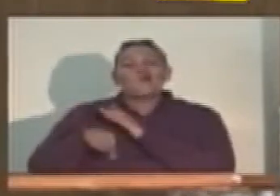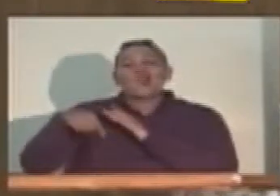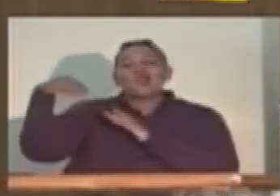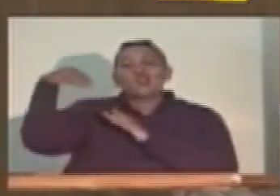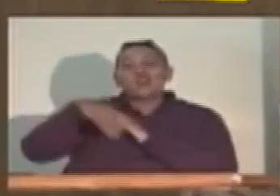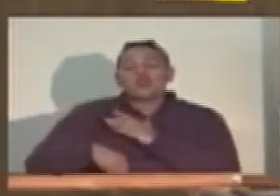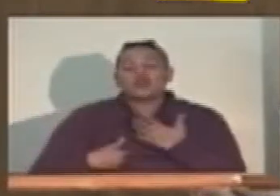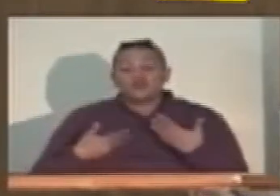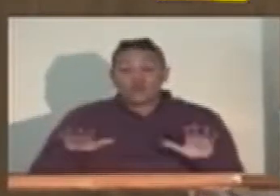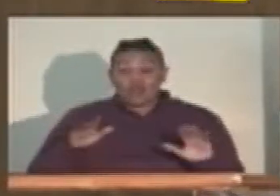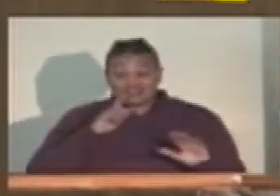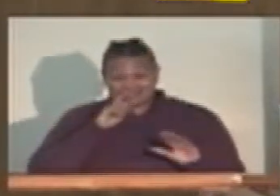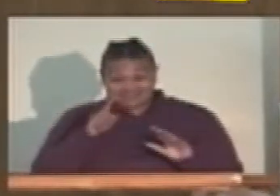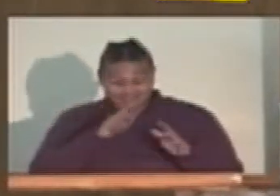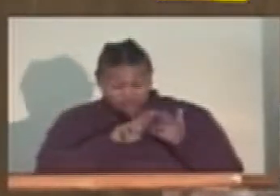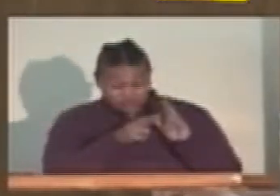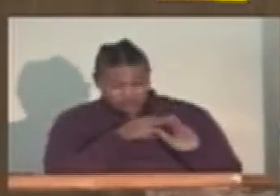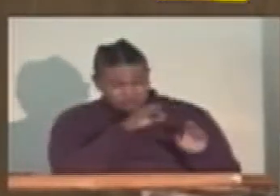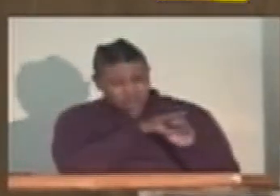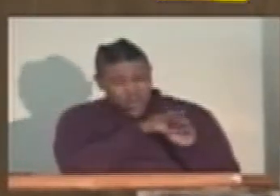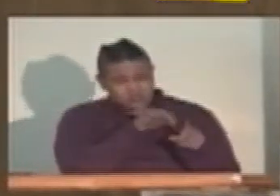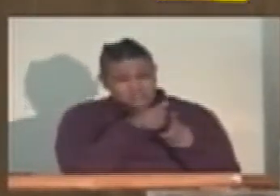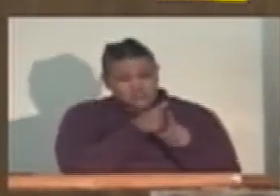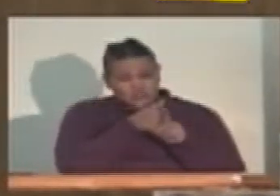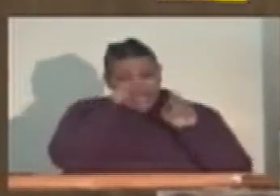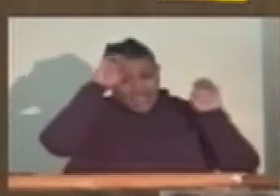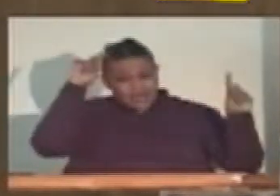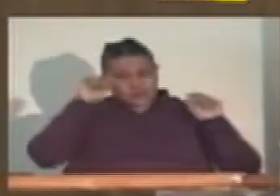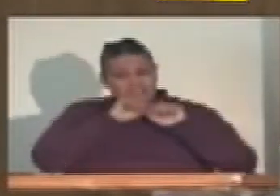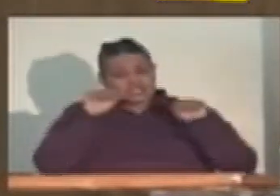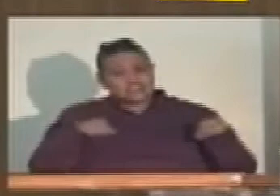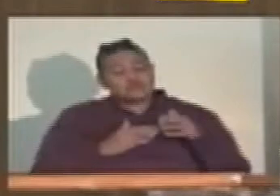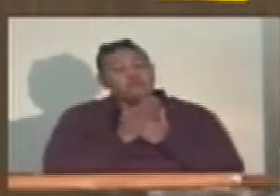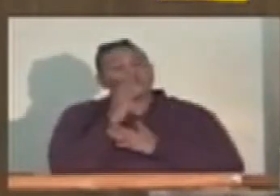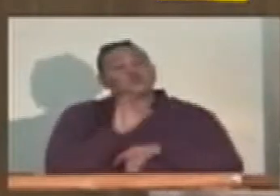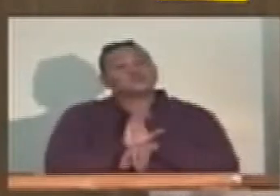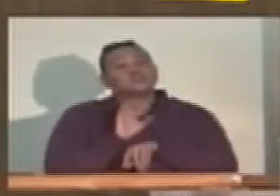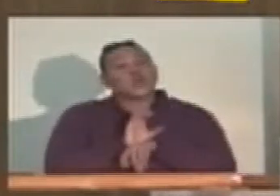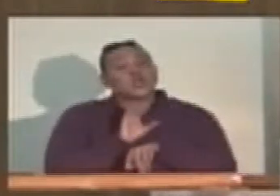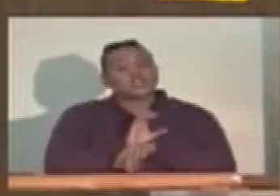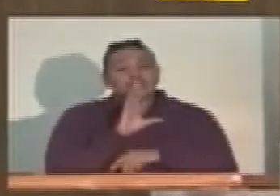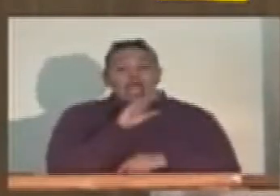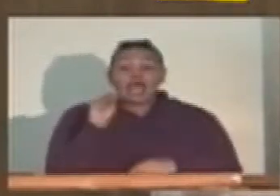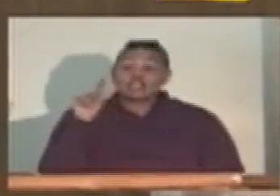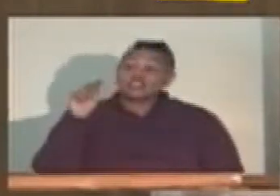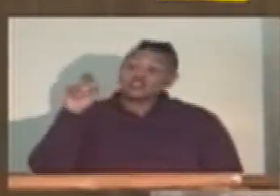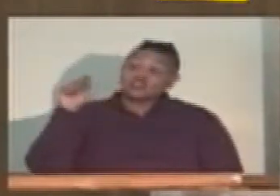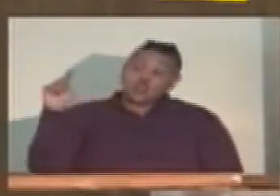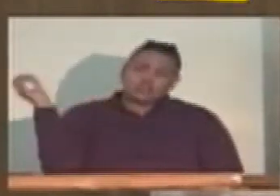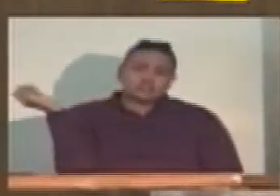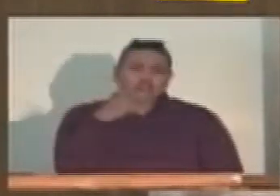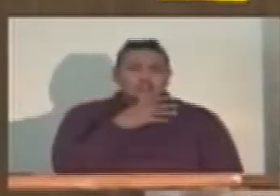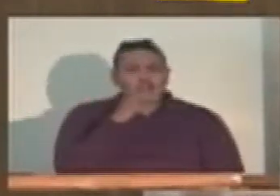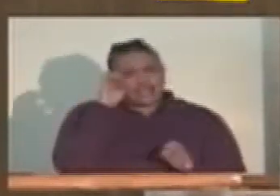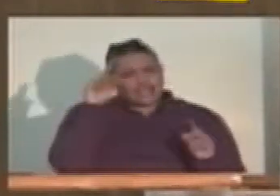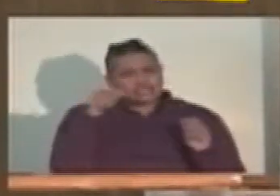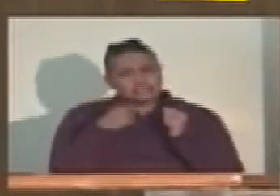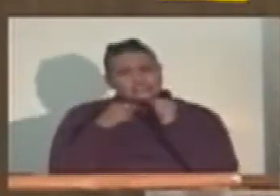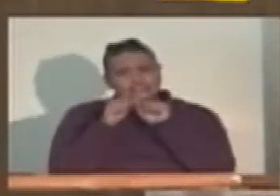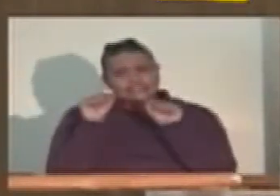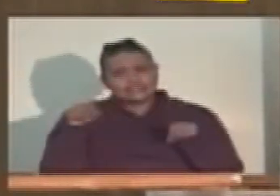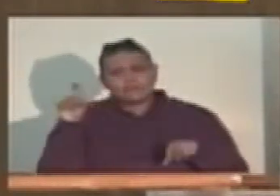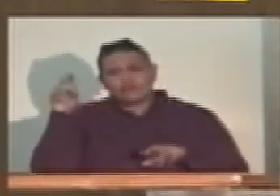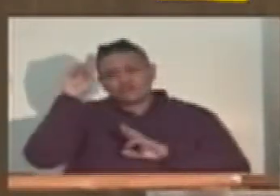enormous contribution of education to the education system by churches and trust must be